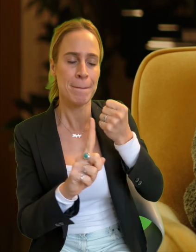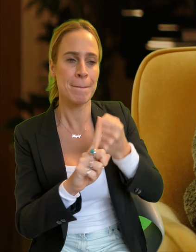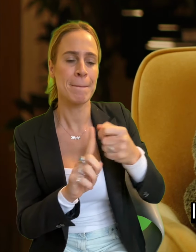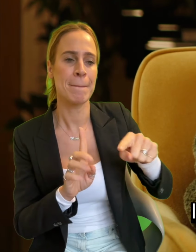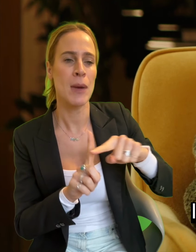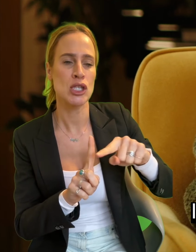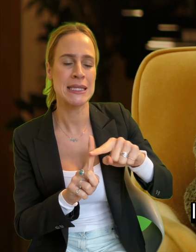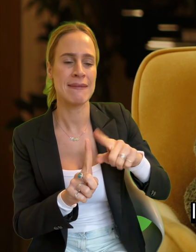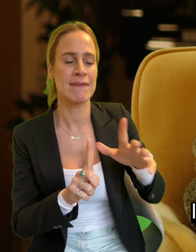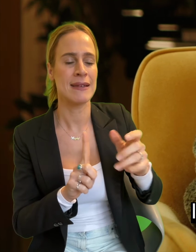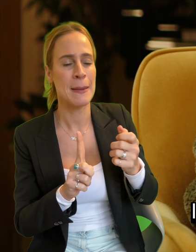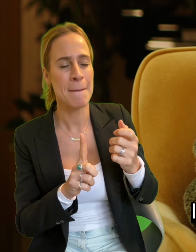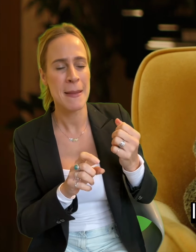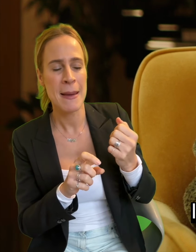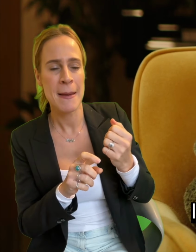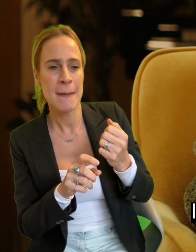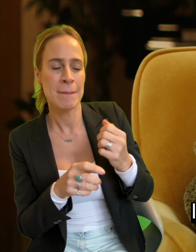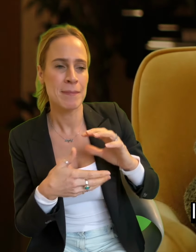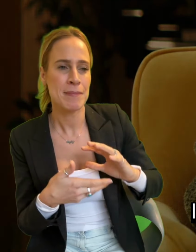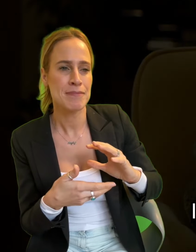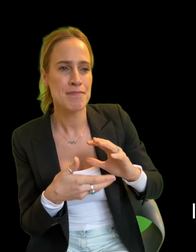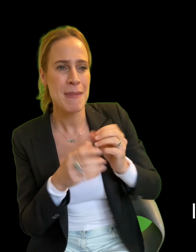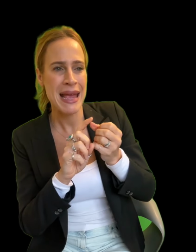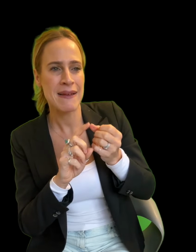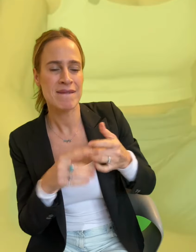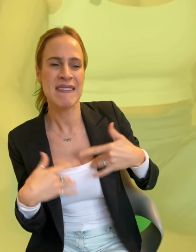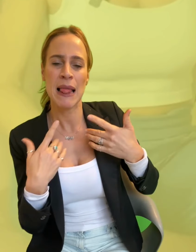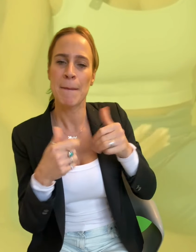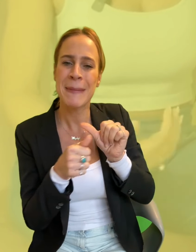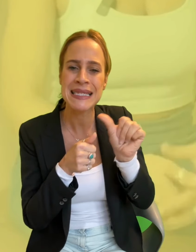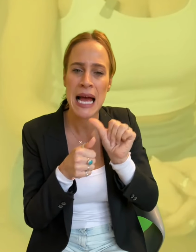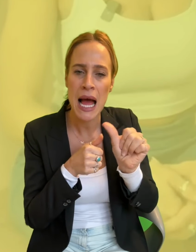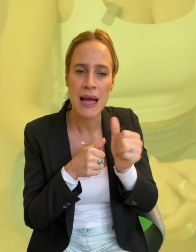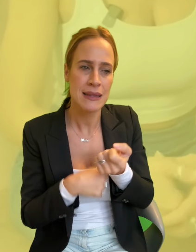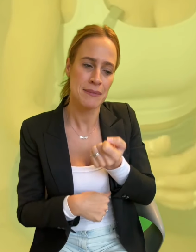better. I guarantee I can make you smile a bit through the pain. I